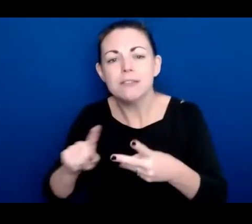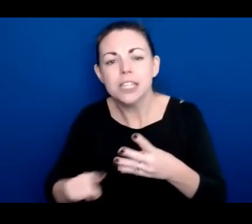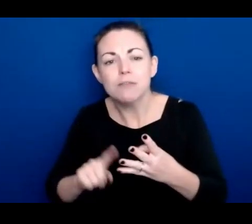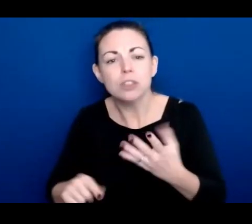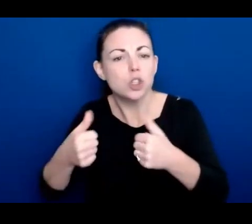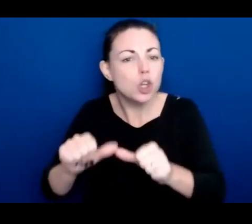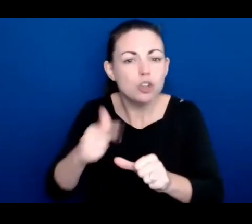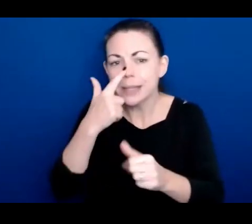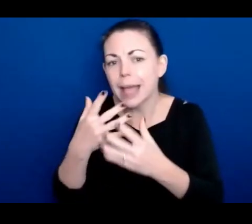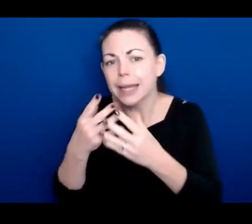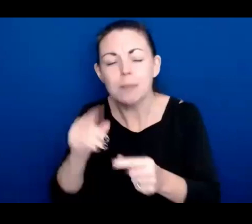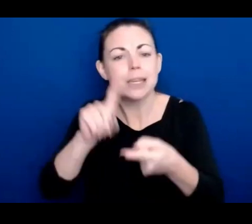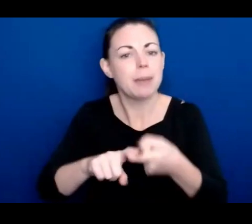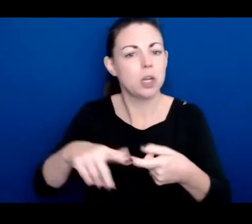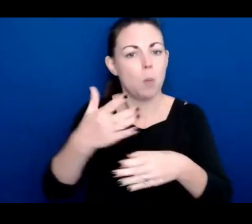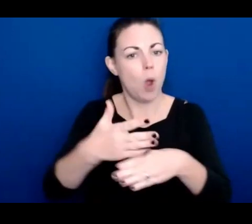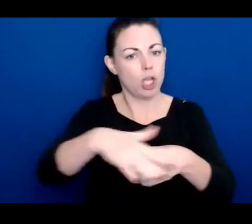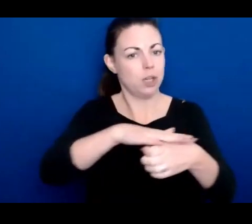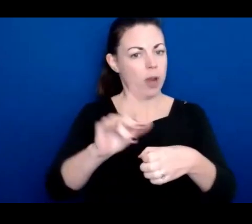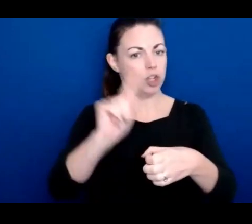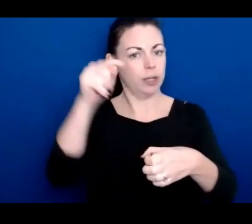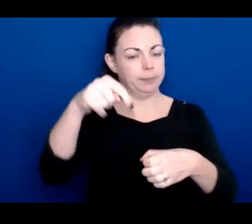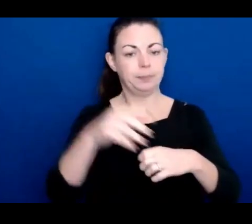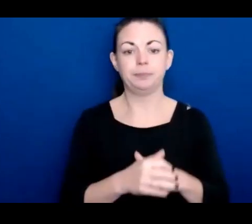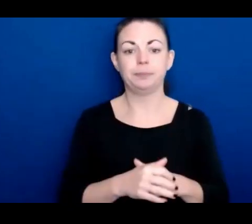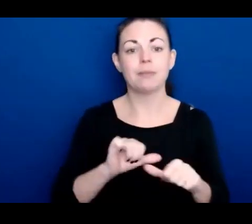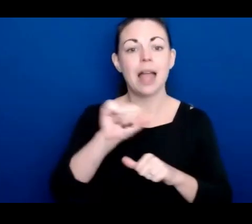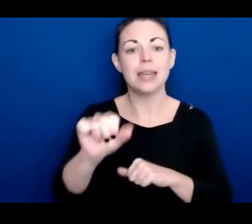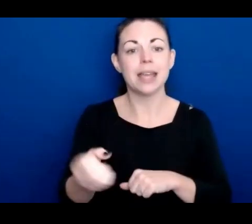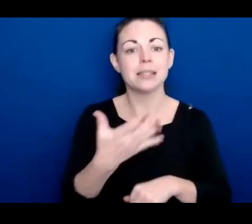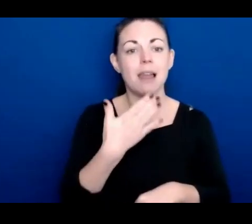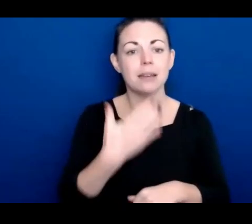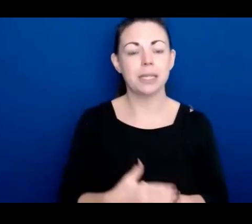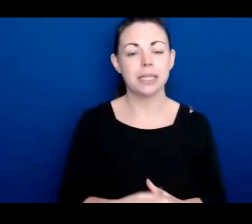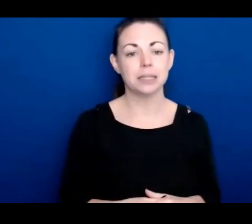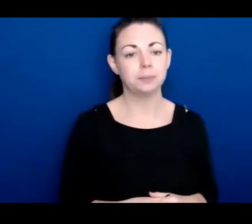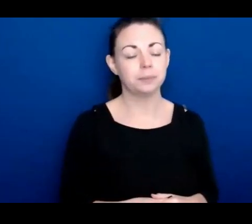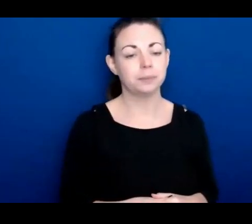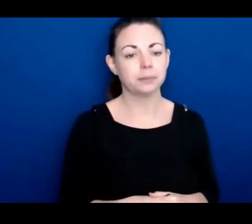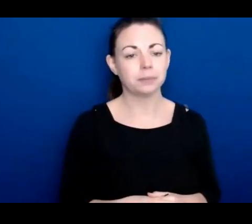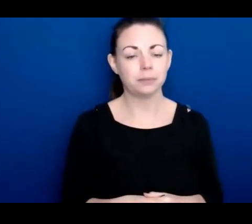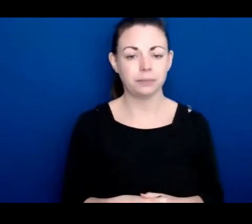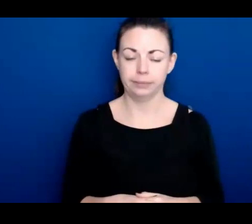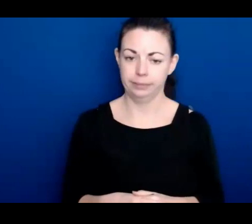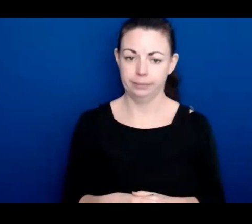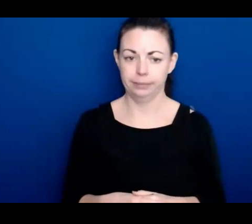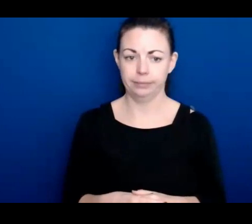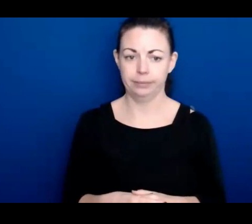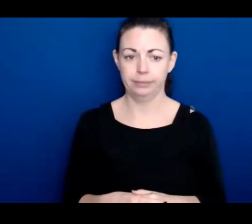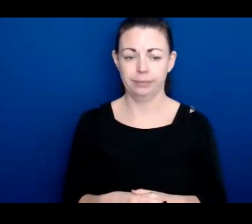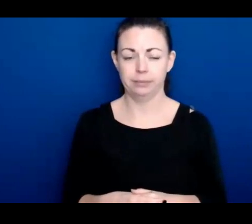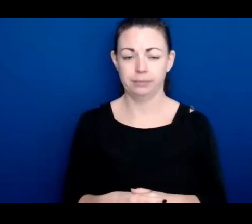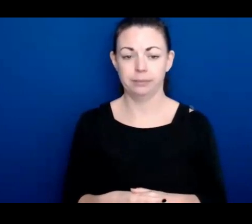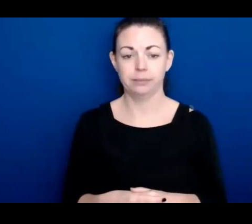different working scenarios. Can we go on the next slide, please, Tom? So we just want to